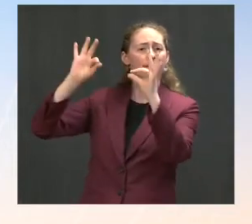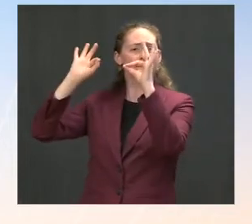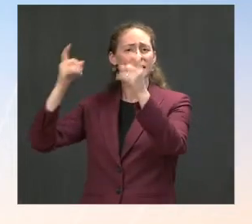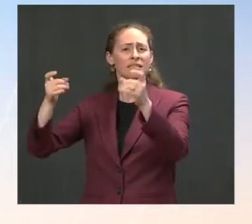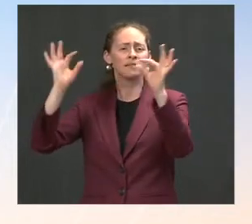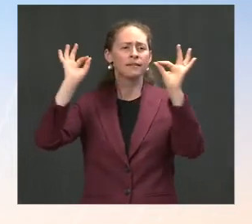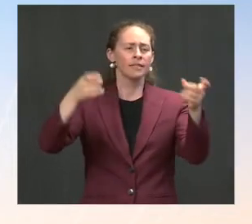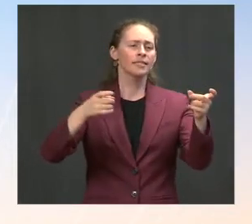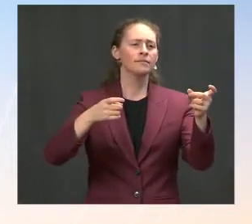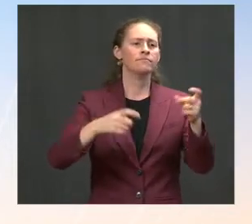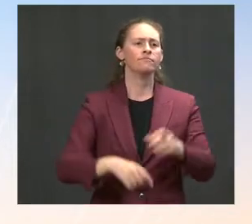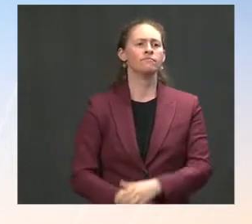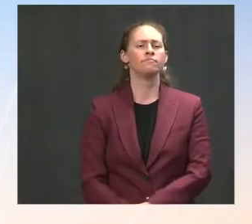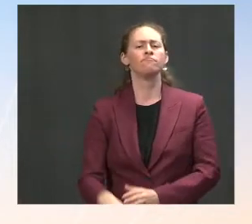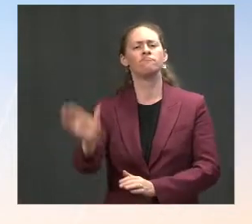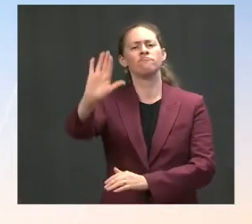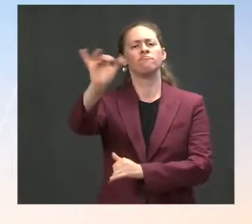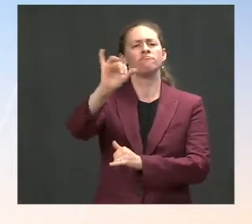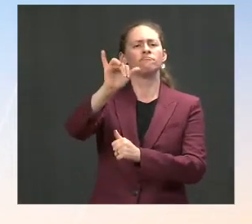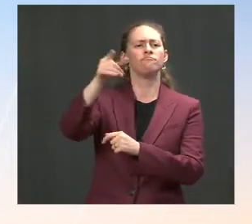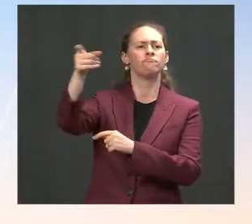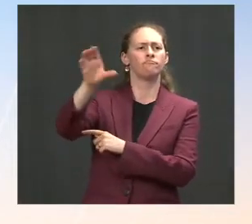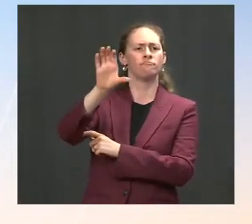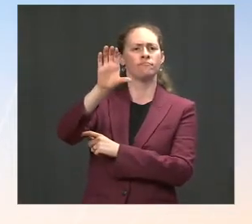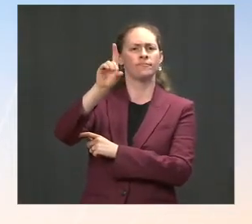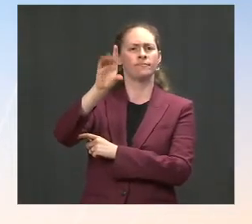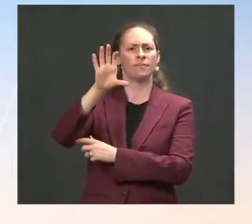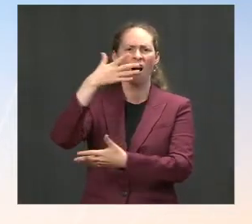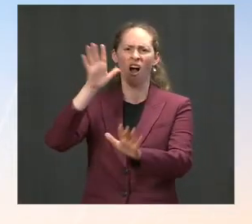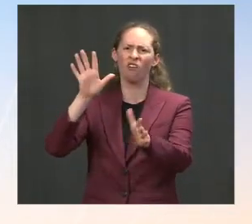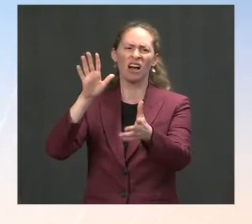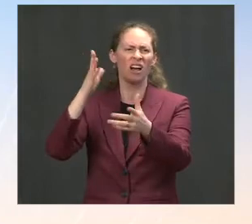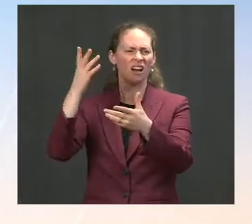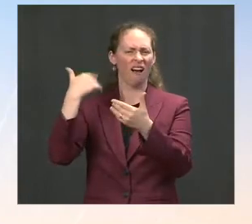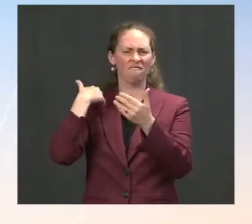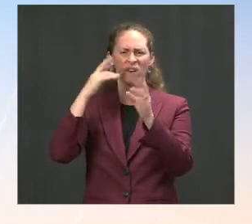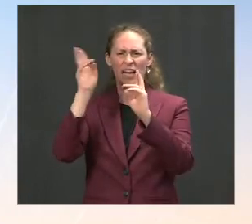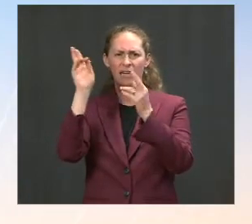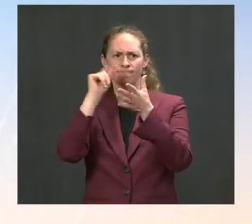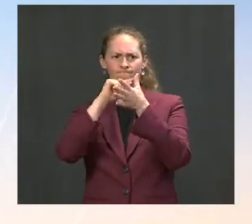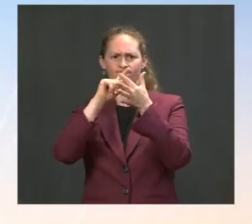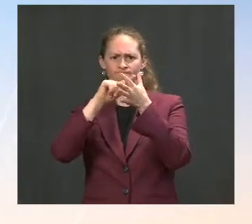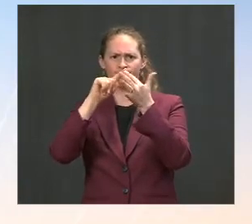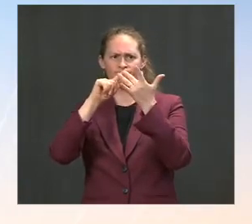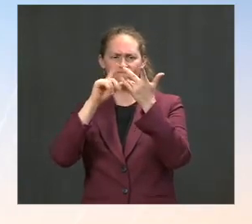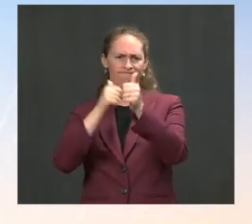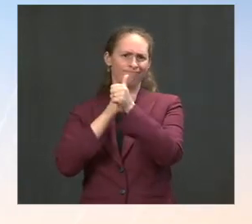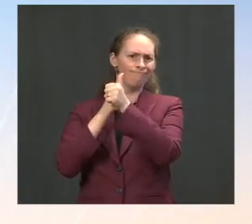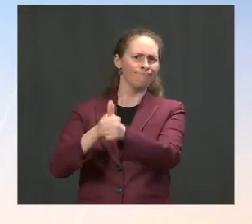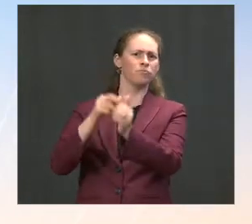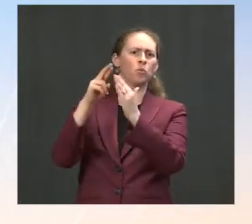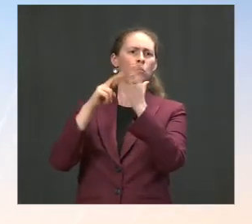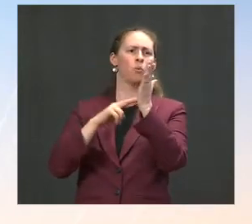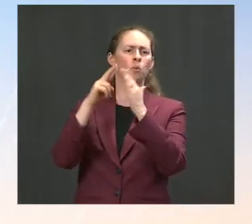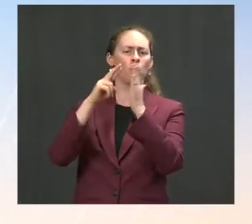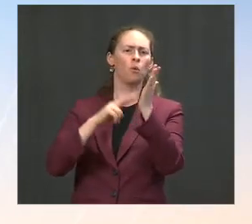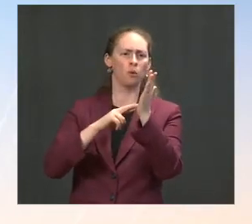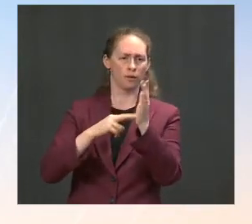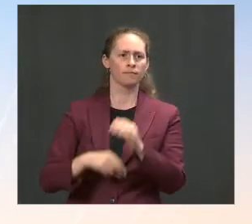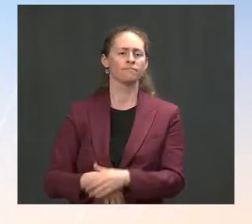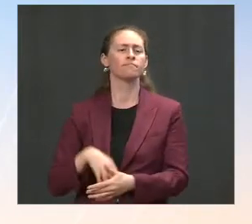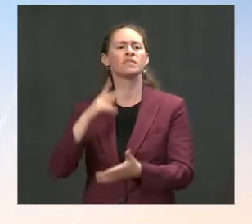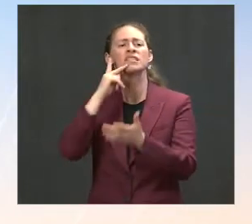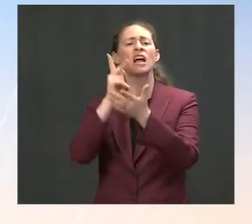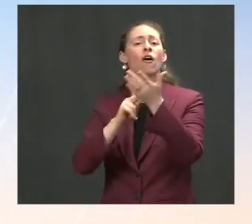the CDC that includes specific mitigation measures that schools can take. And our Secretary of Education has been focused on